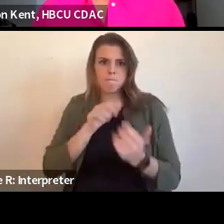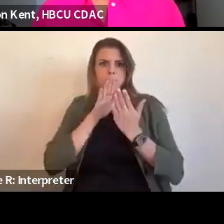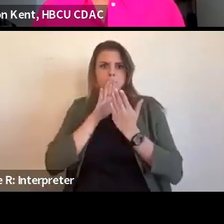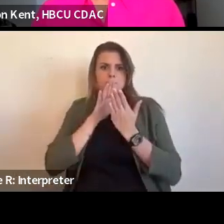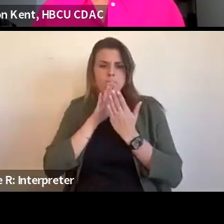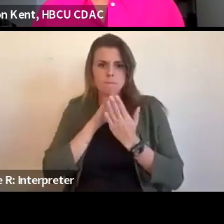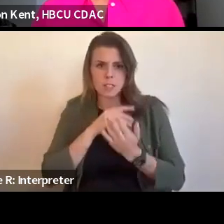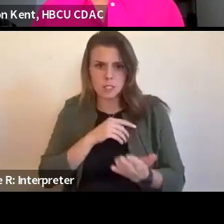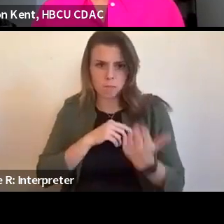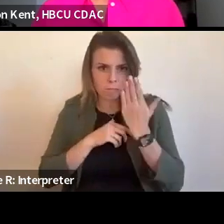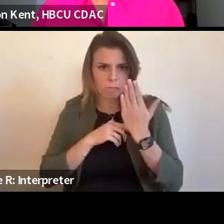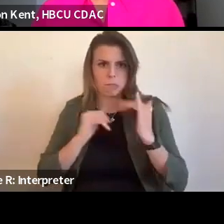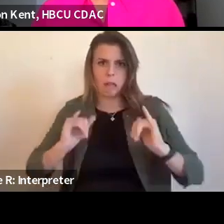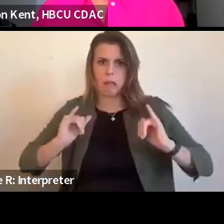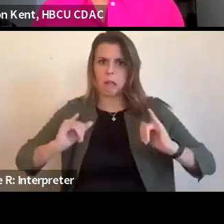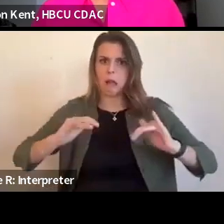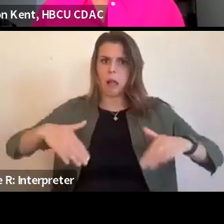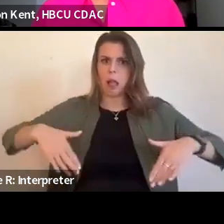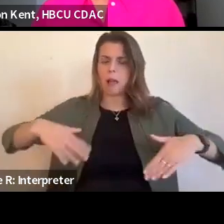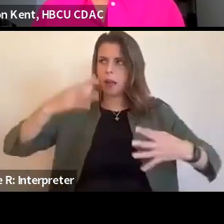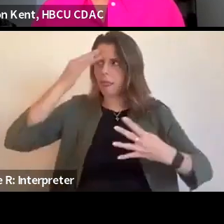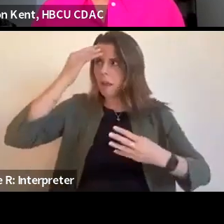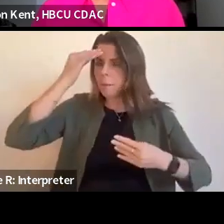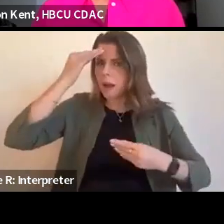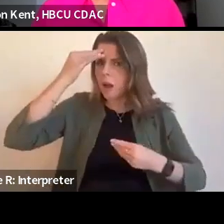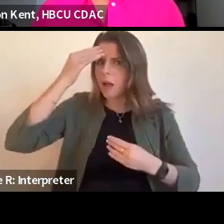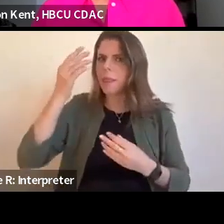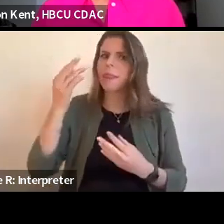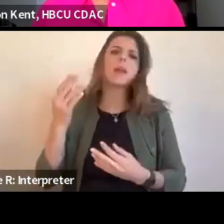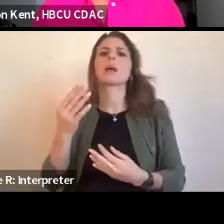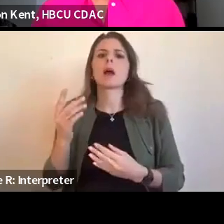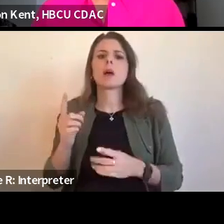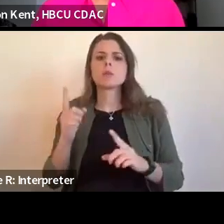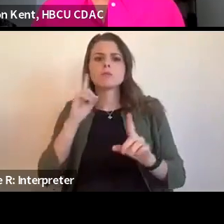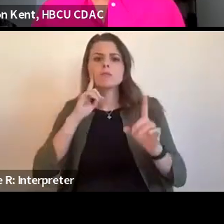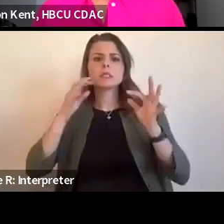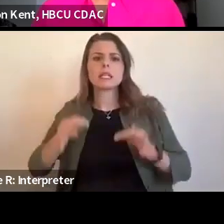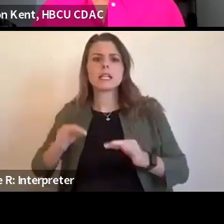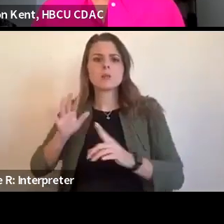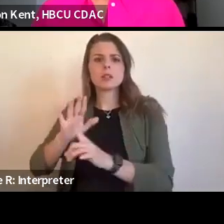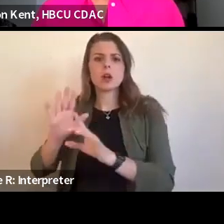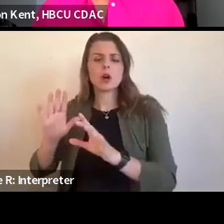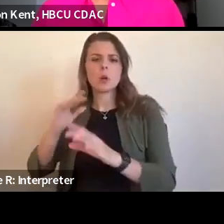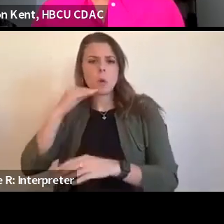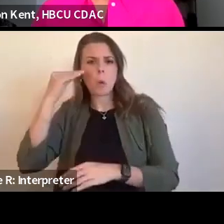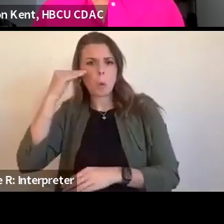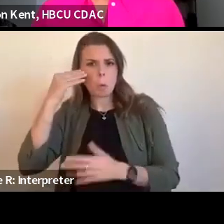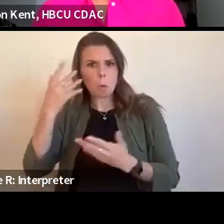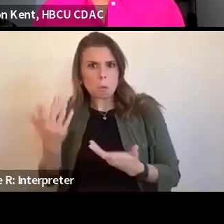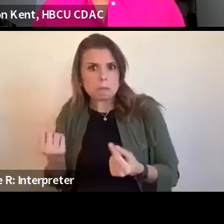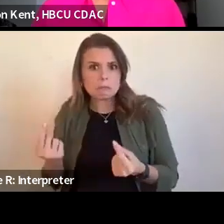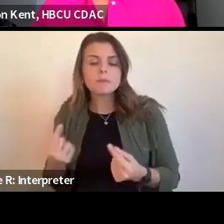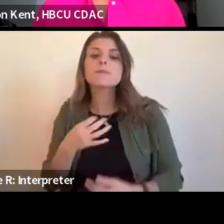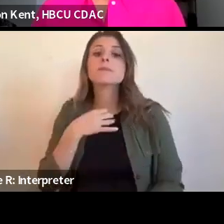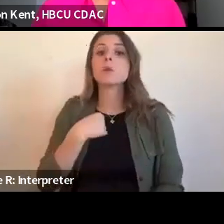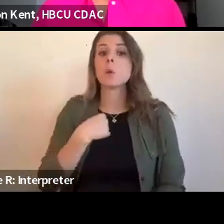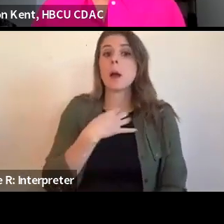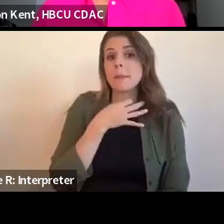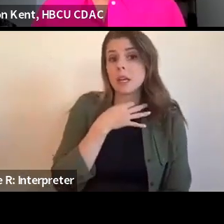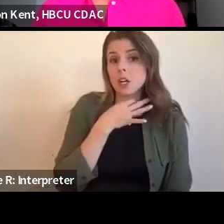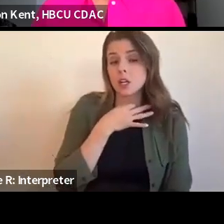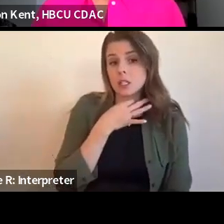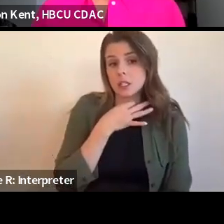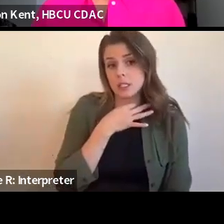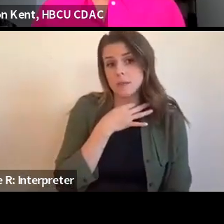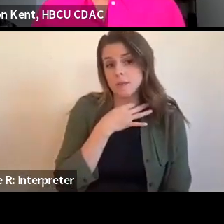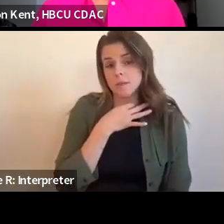enough thought to, and causes them to have to decide what to do with their home. And so I am curious, probably the only